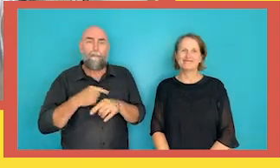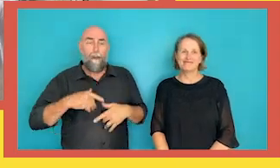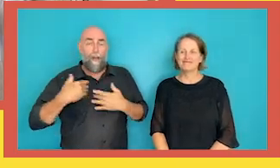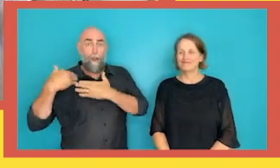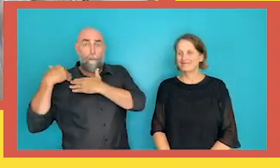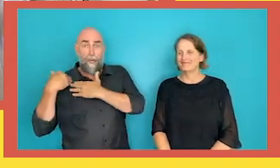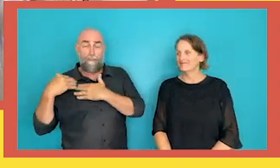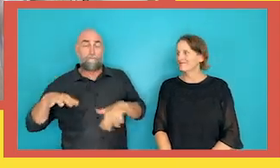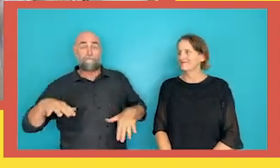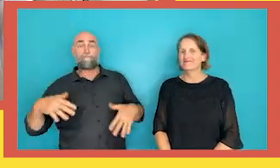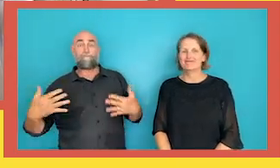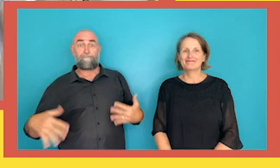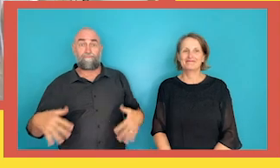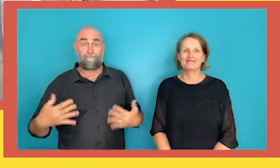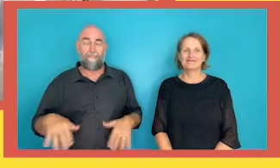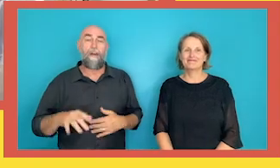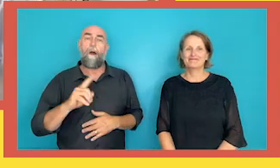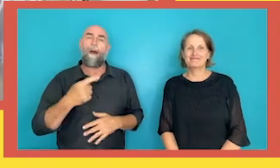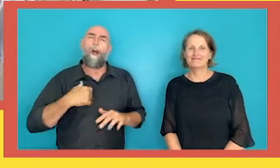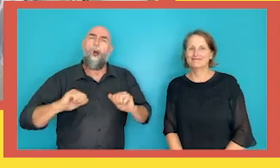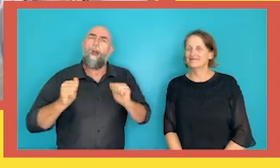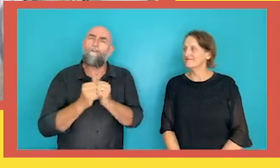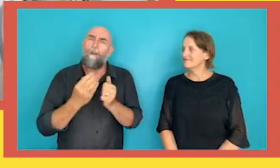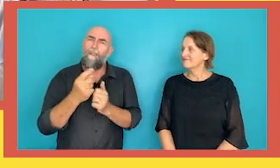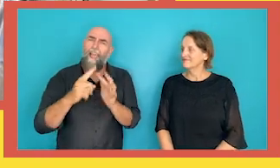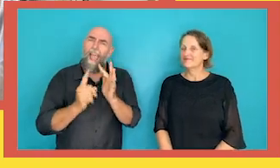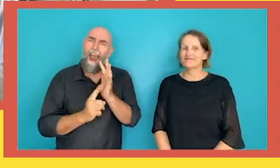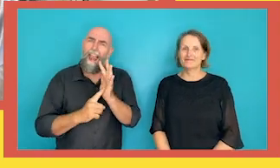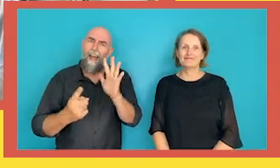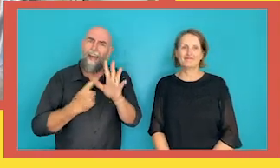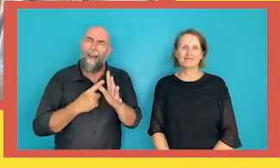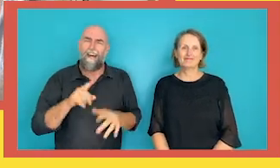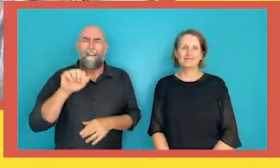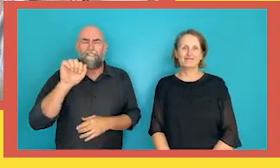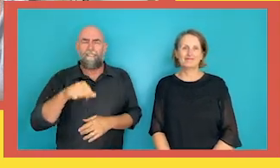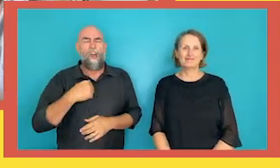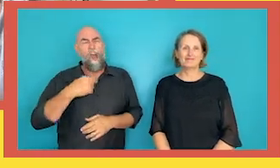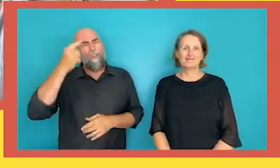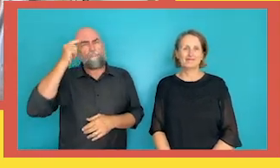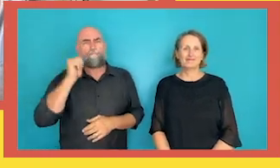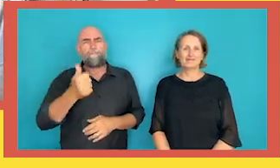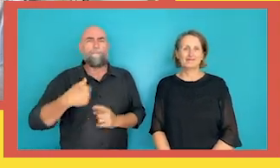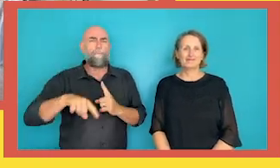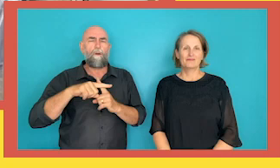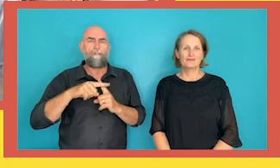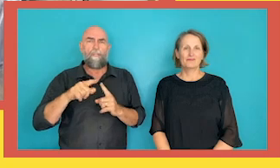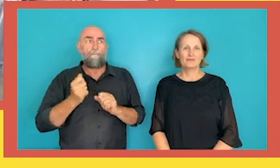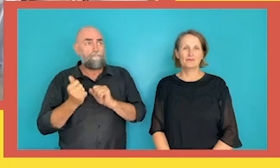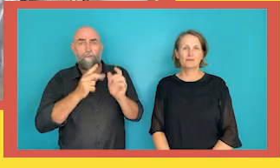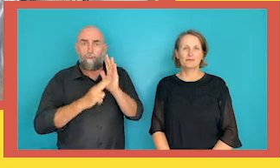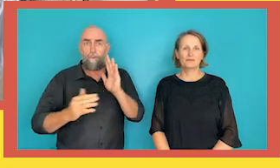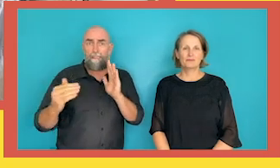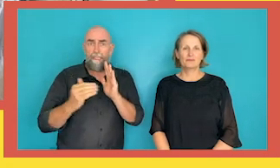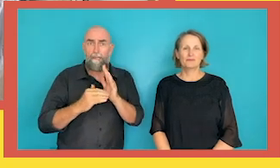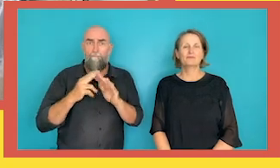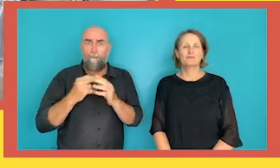at all. But look, I agree with Ella. It's I take it like this. I think it's actually a good thing in a way that we're going to this repechage tournament,